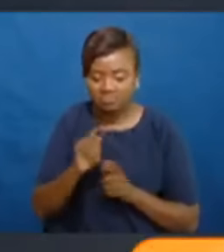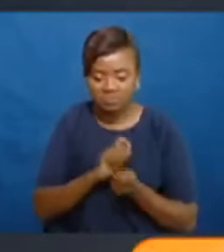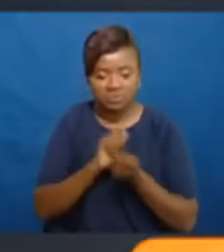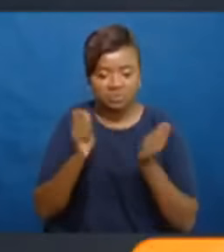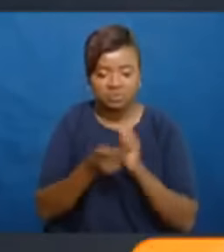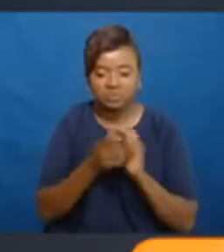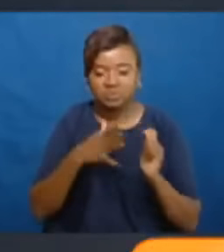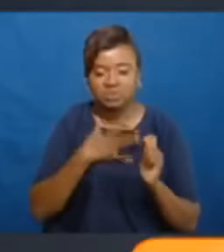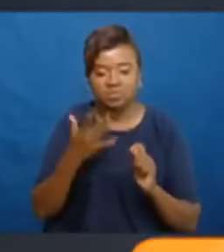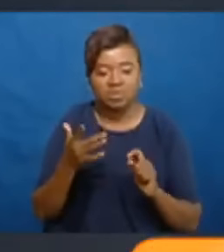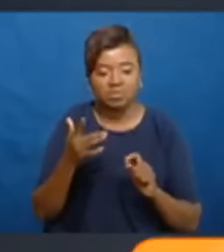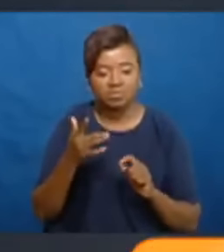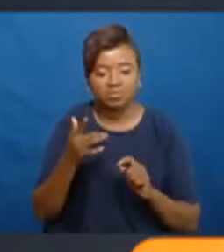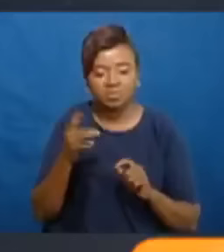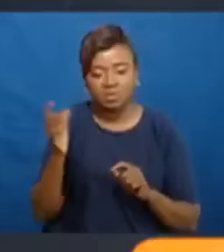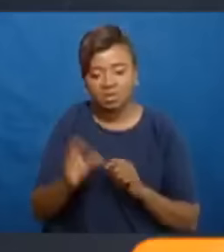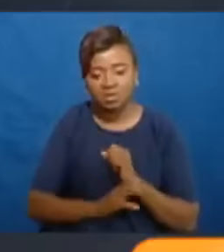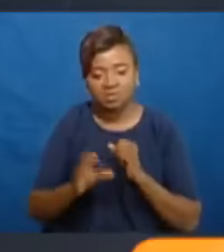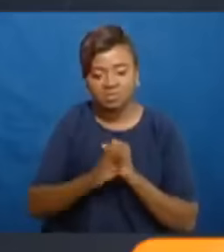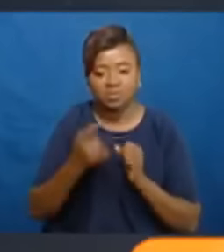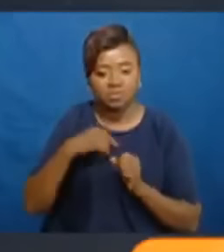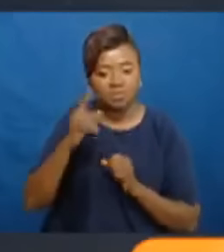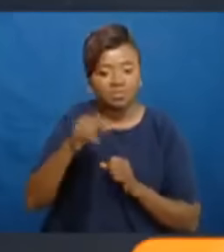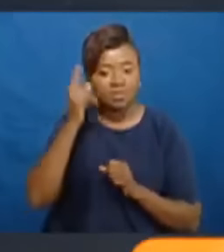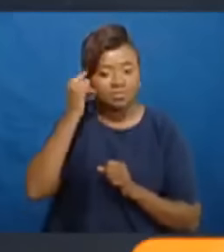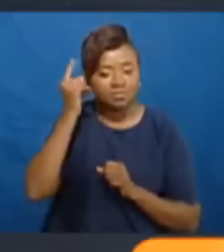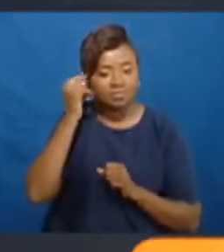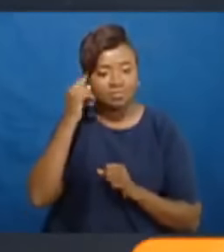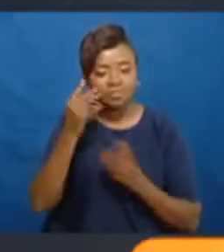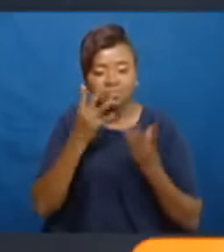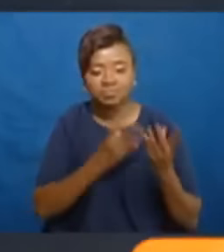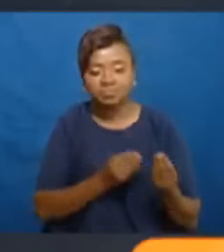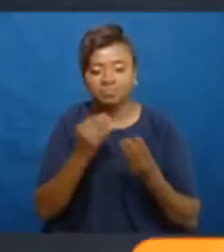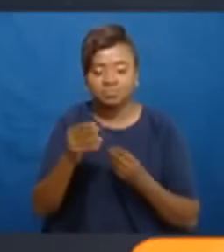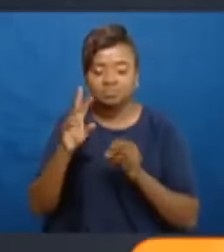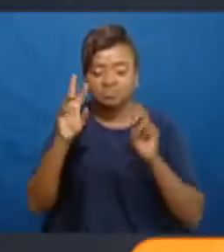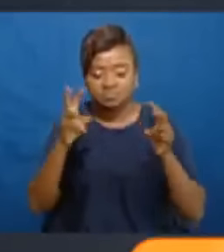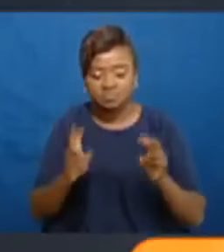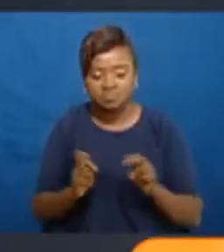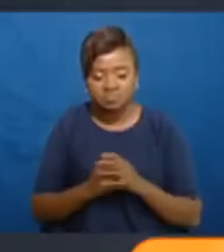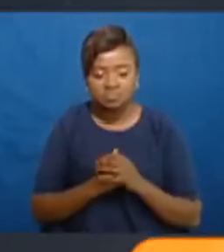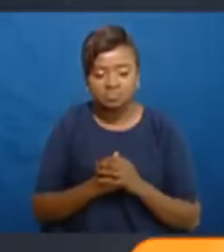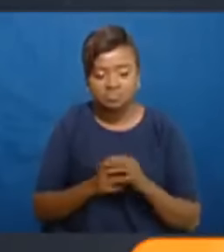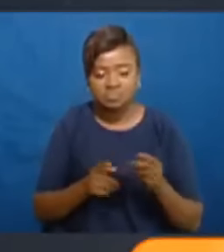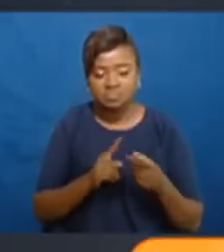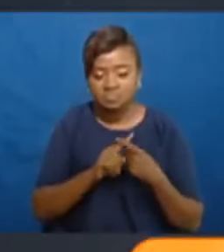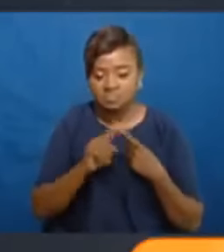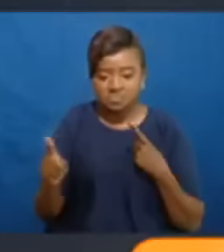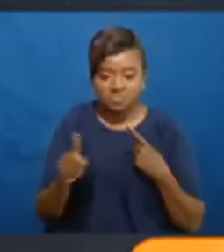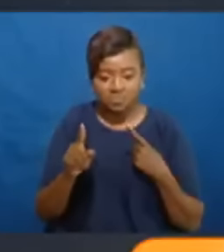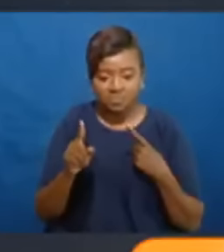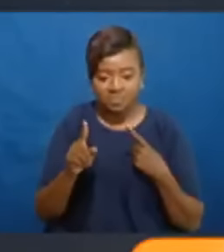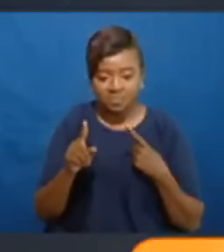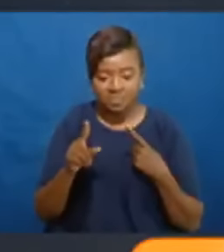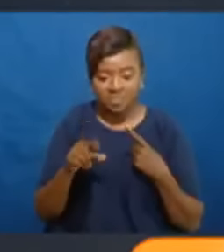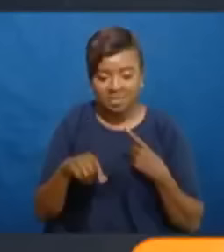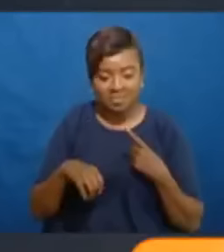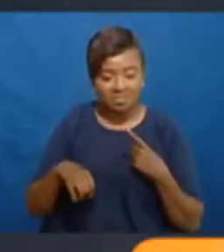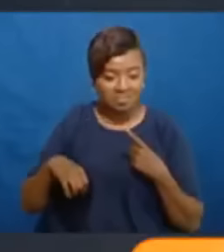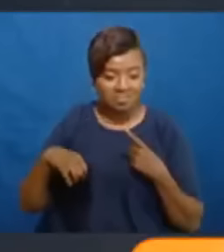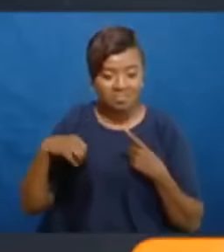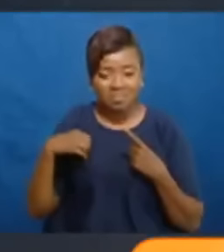country. Let's talk soft issues first. First, arrogance was